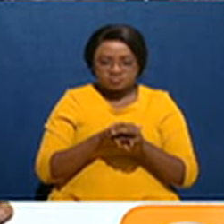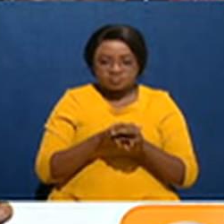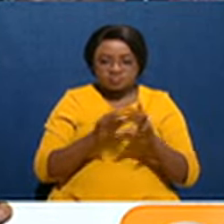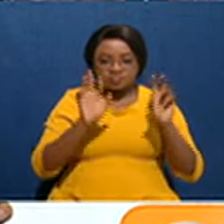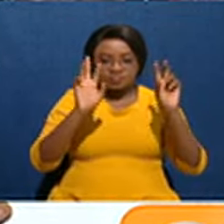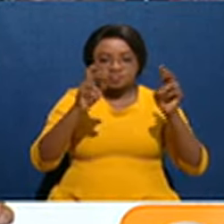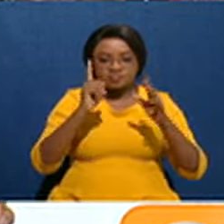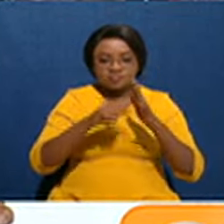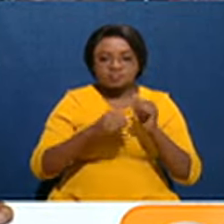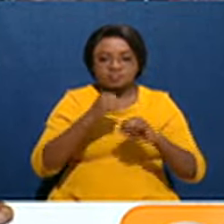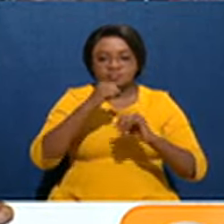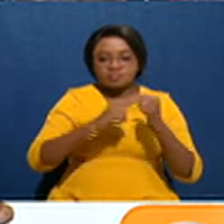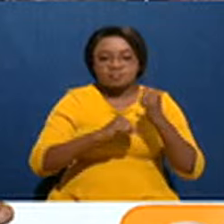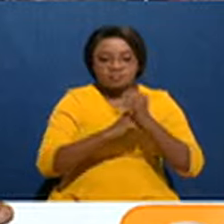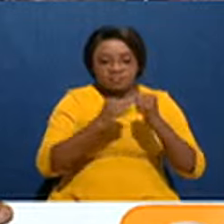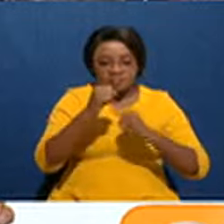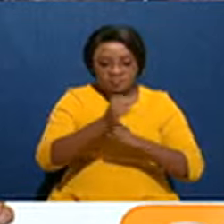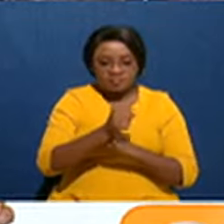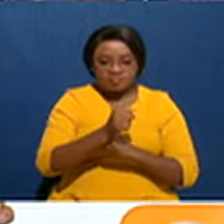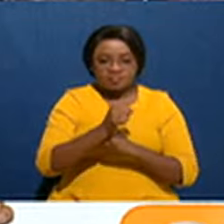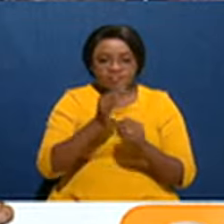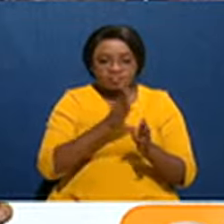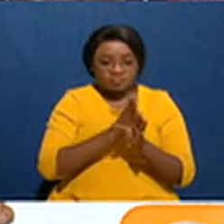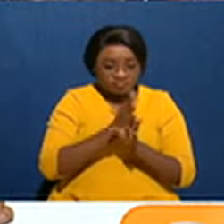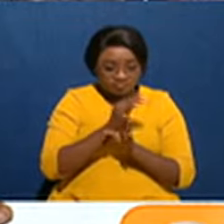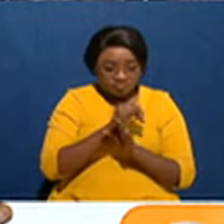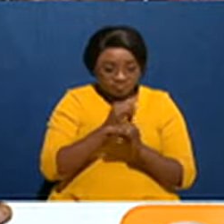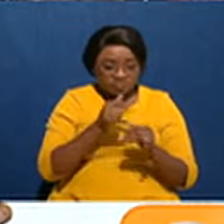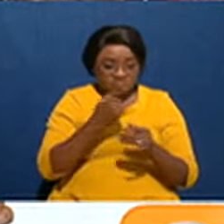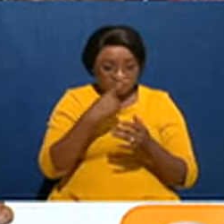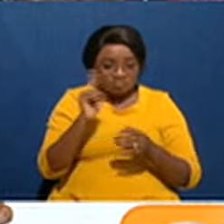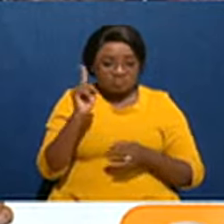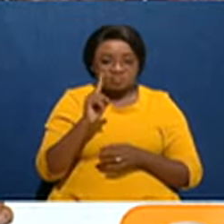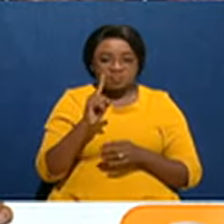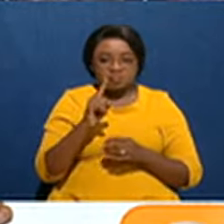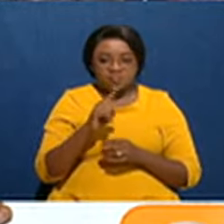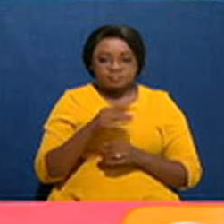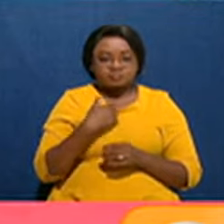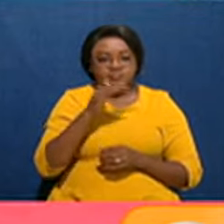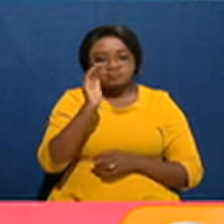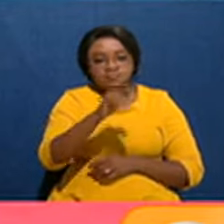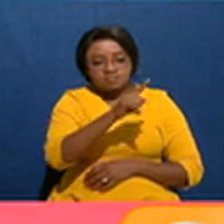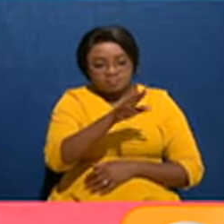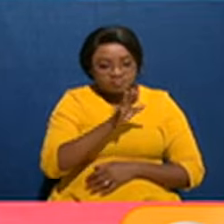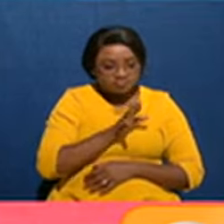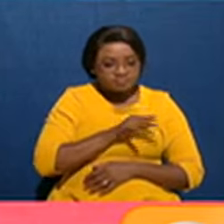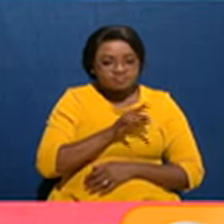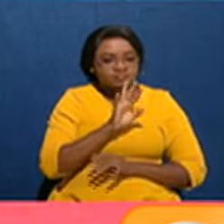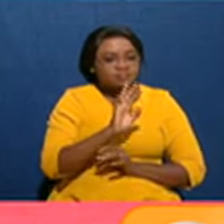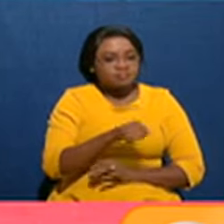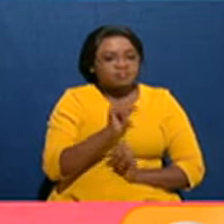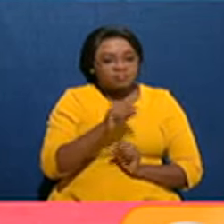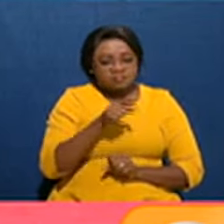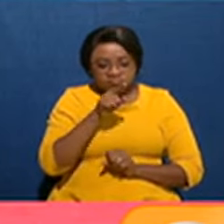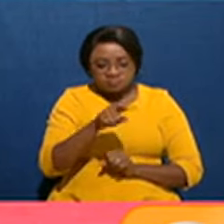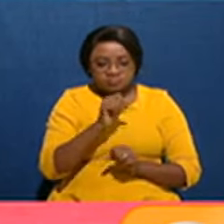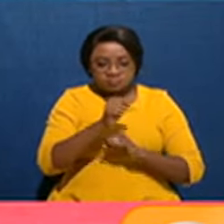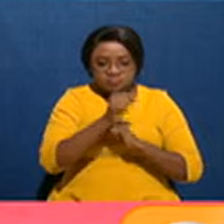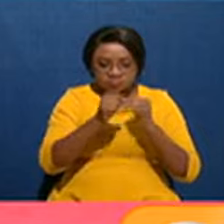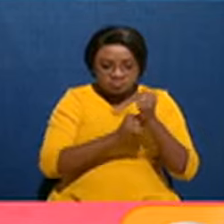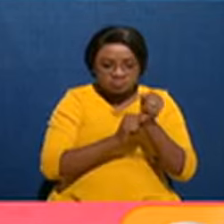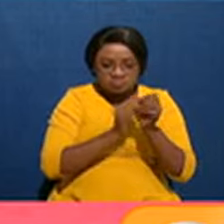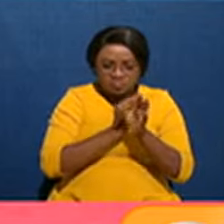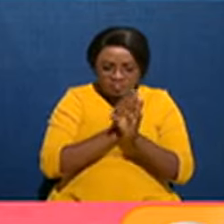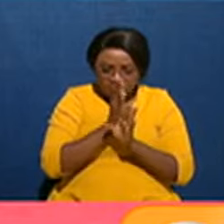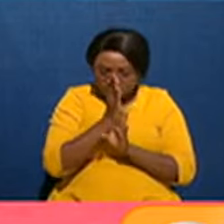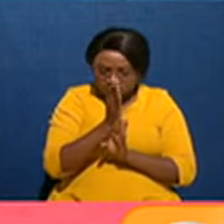of structural integrity. I begin with you, Engineer Grace Kagondo. How can this be fixed? How will your presidency,